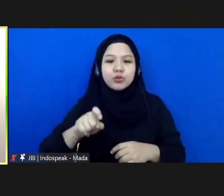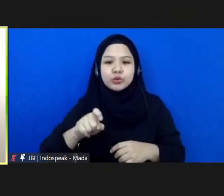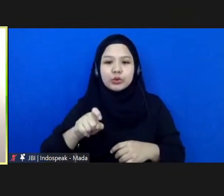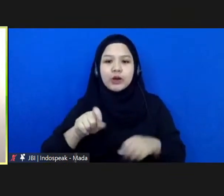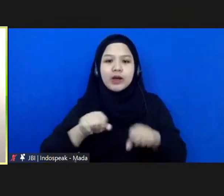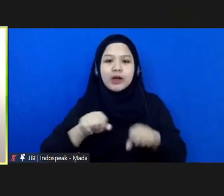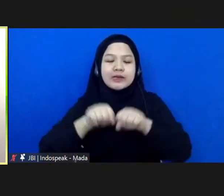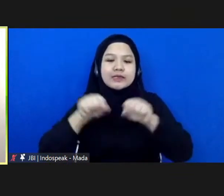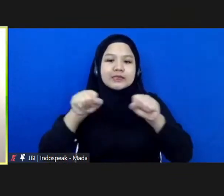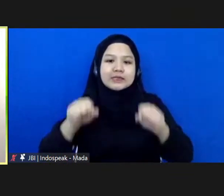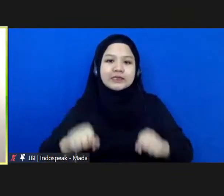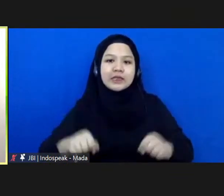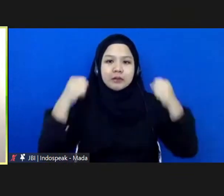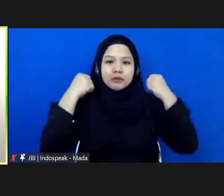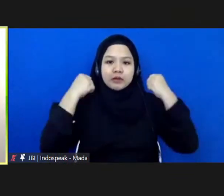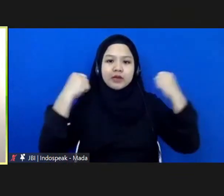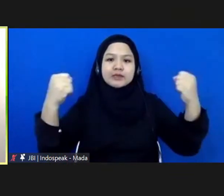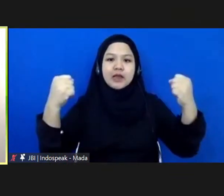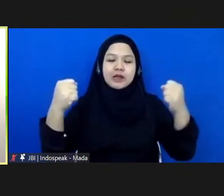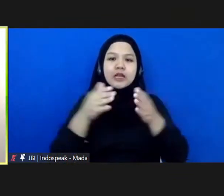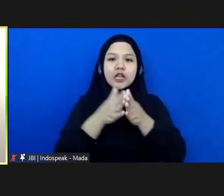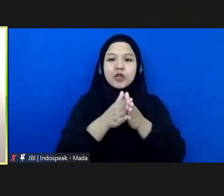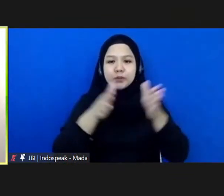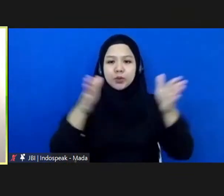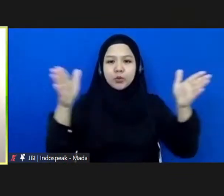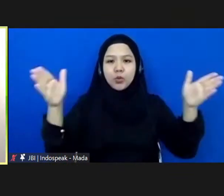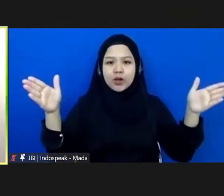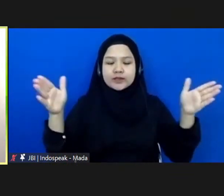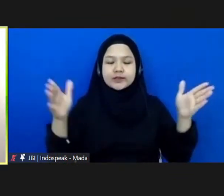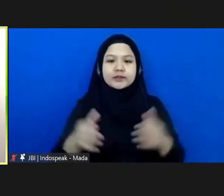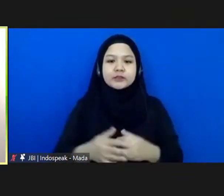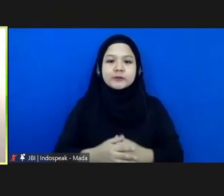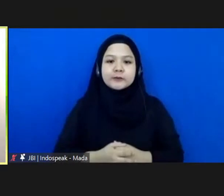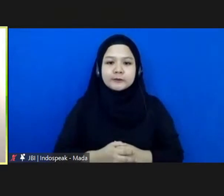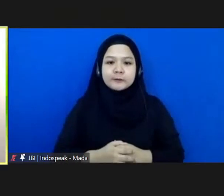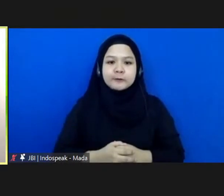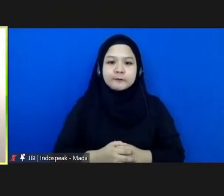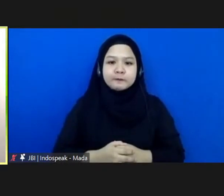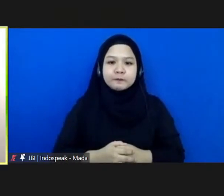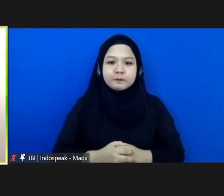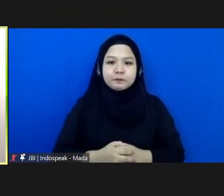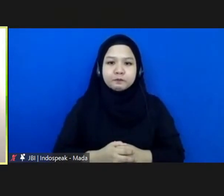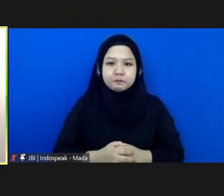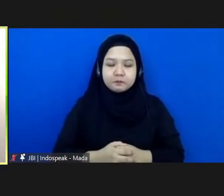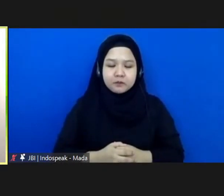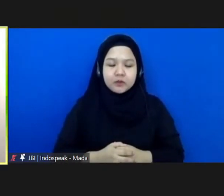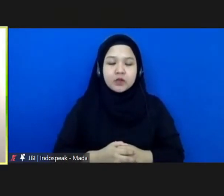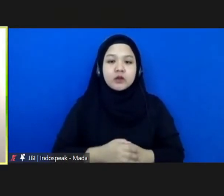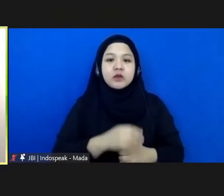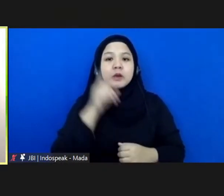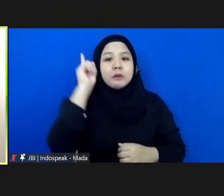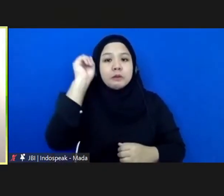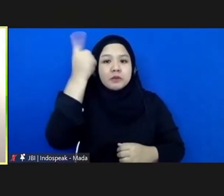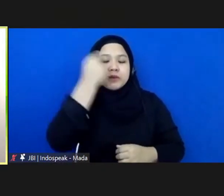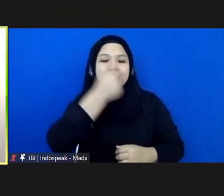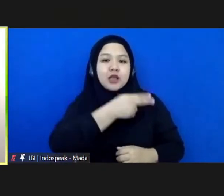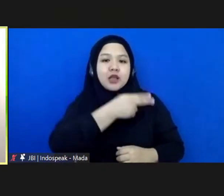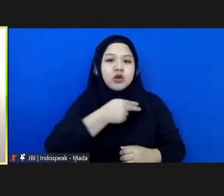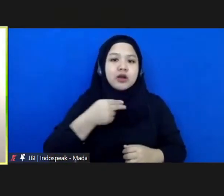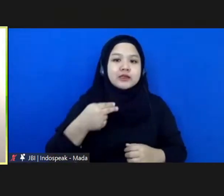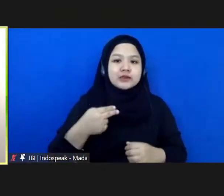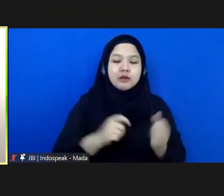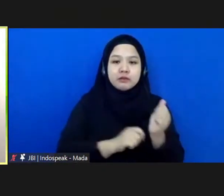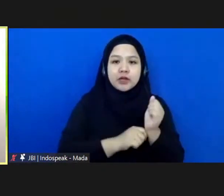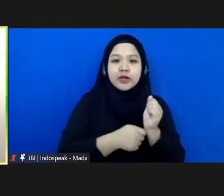Australia's work to respond to this crisis in partnership with Indonesia has been targeted and it's